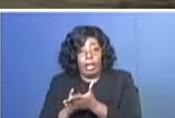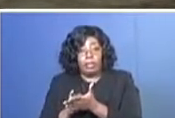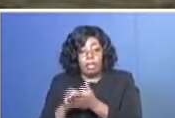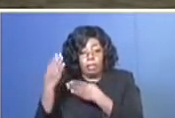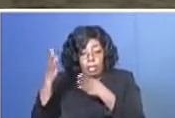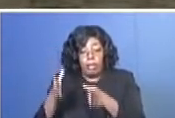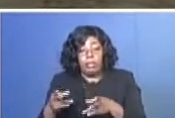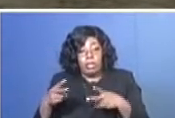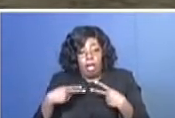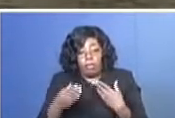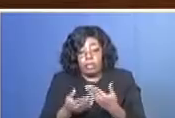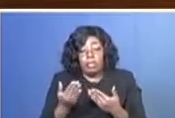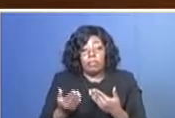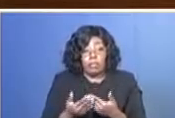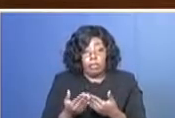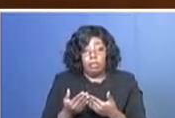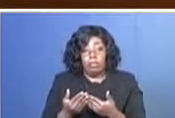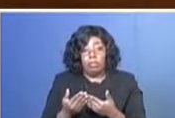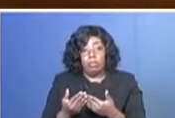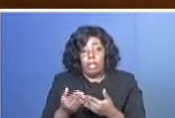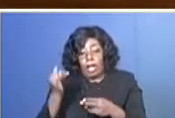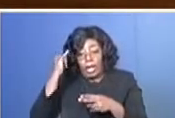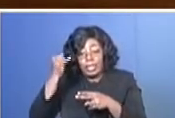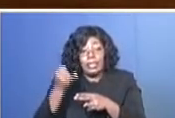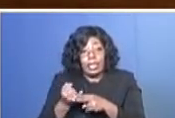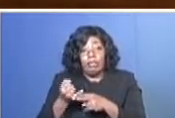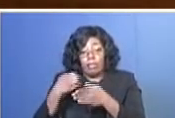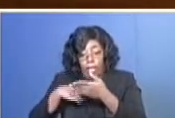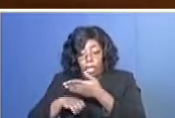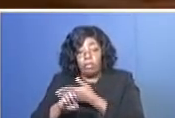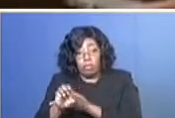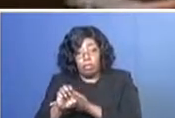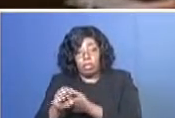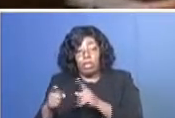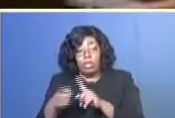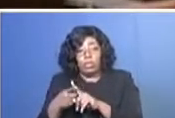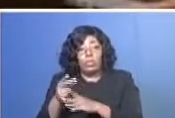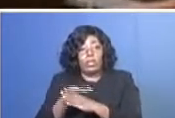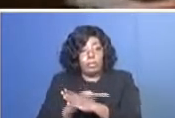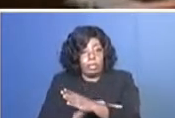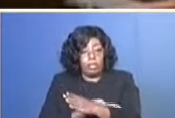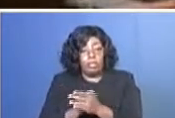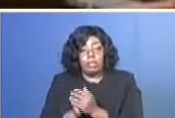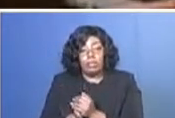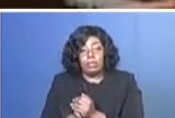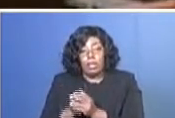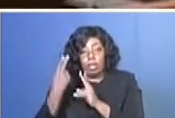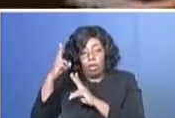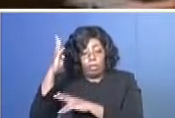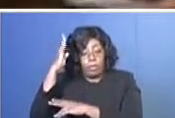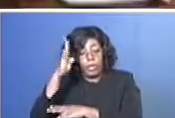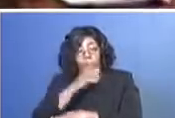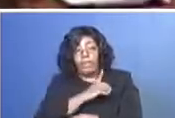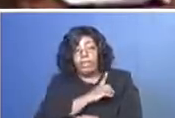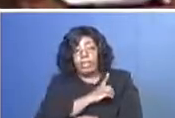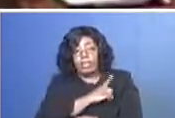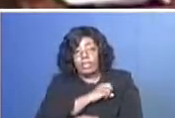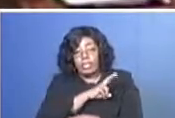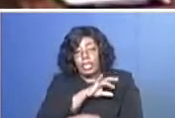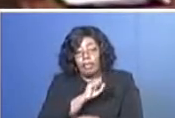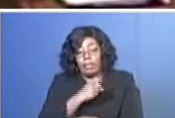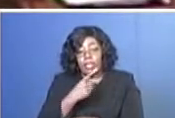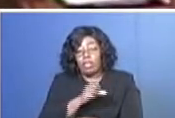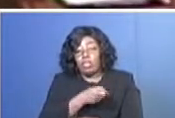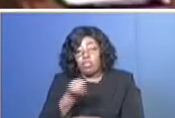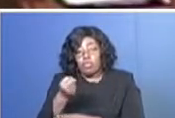should have simple and easily identifiable access to our beaches. Prime Minister the Honourable Philip Davis, who presented the